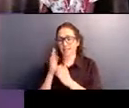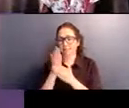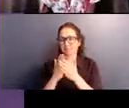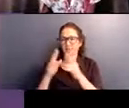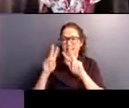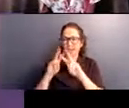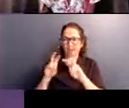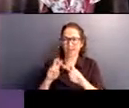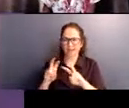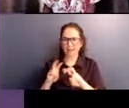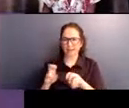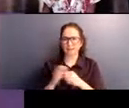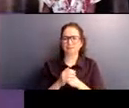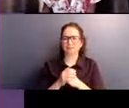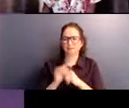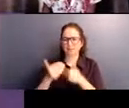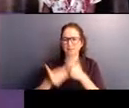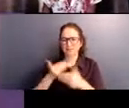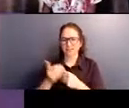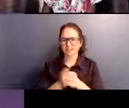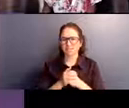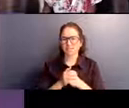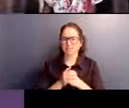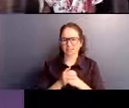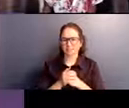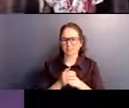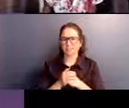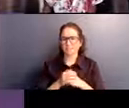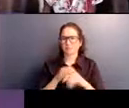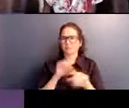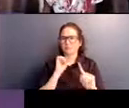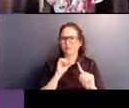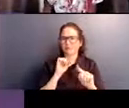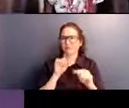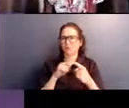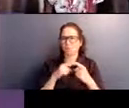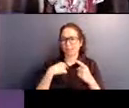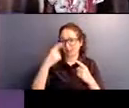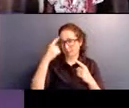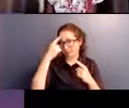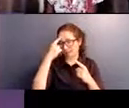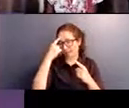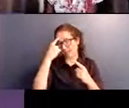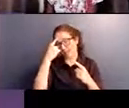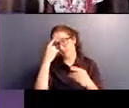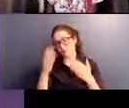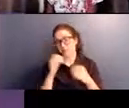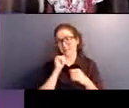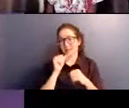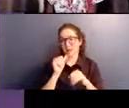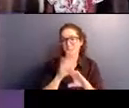analyzing processes. That is where I would think our